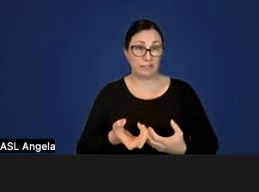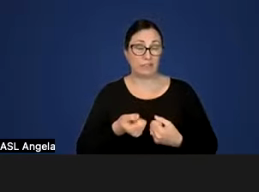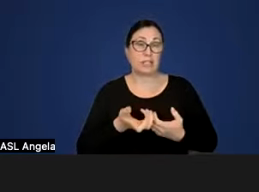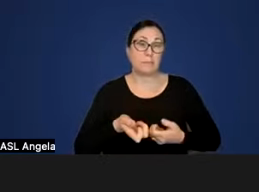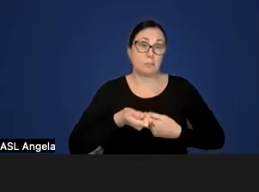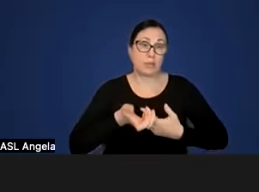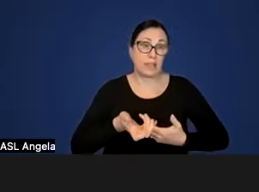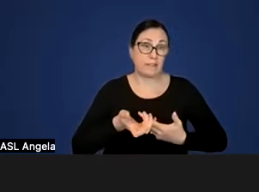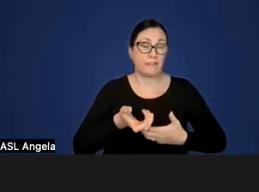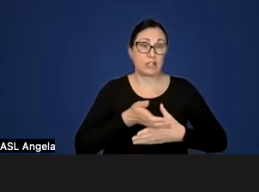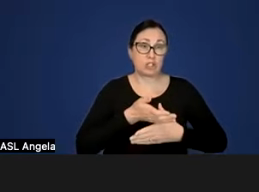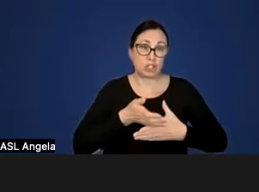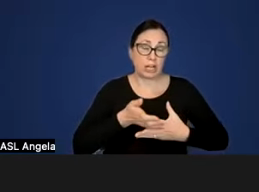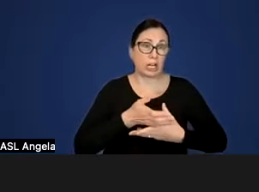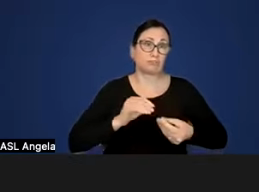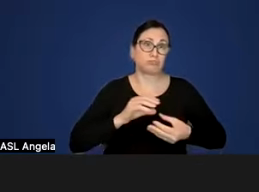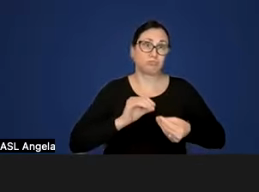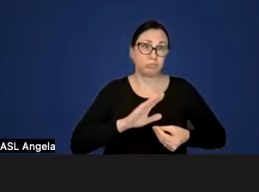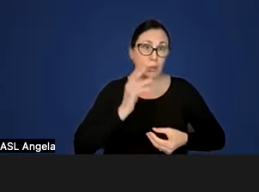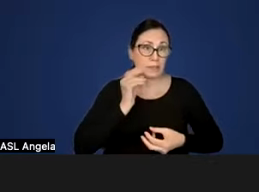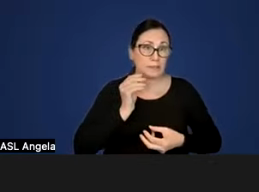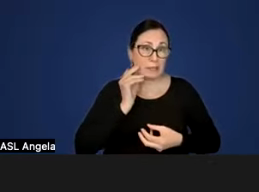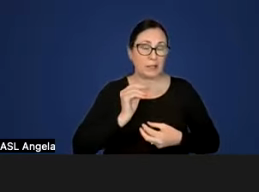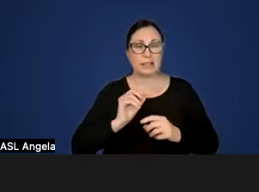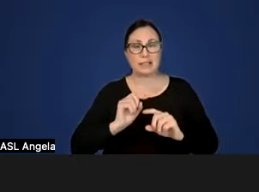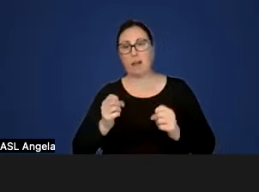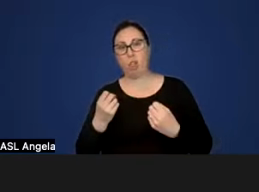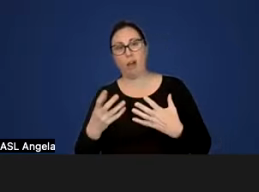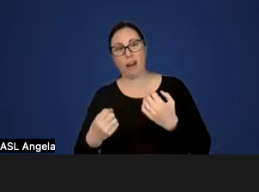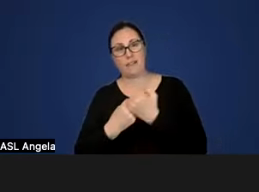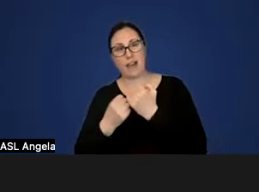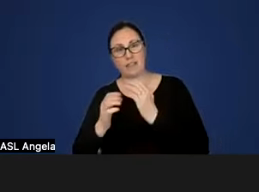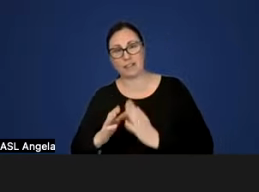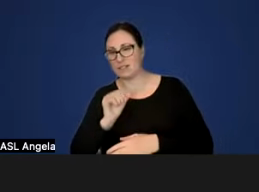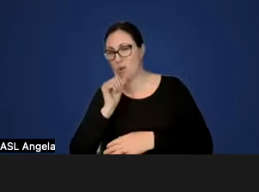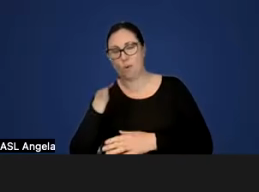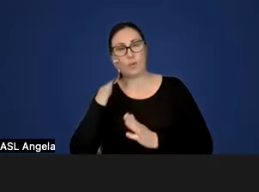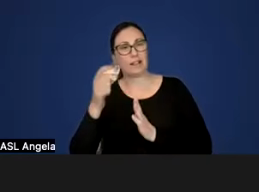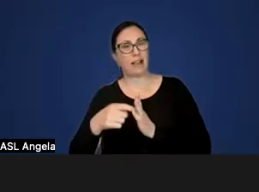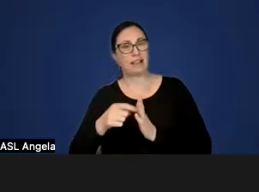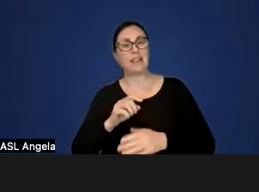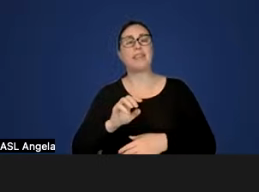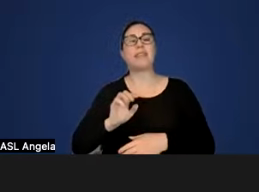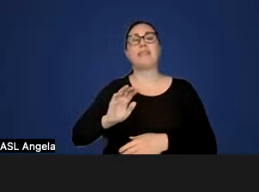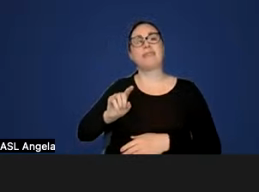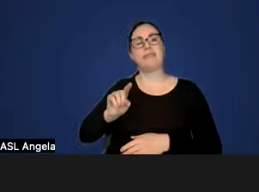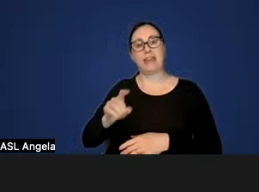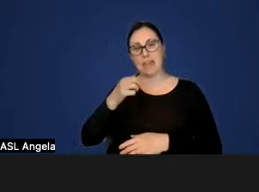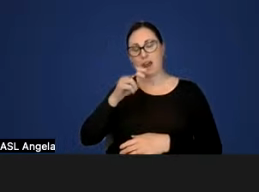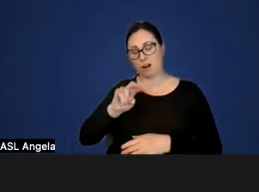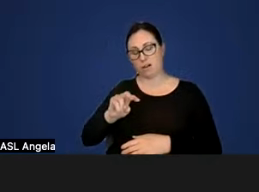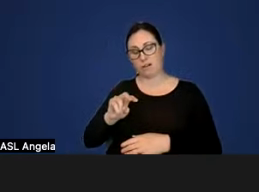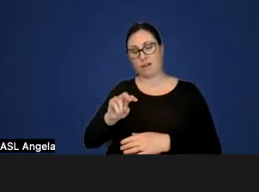And that's the scary part, right? A lot of advocates don't realize that they're your secondary victims. And what do we